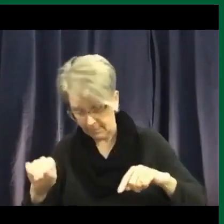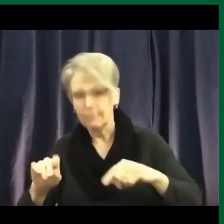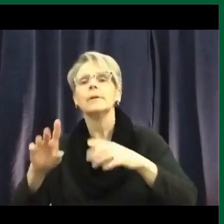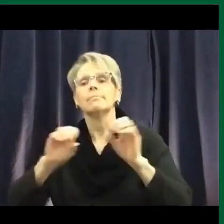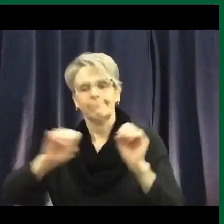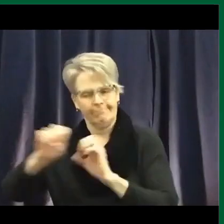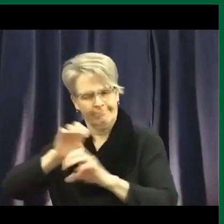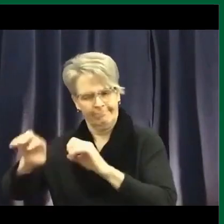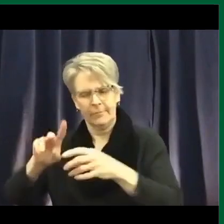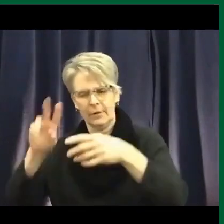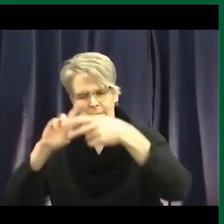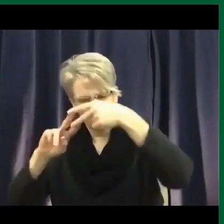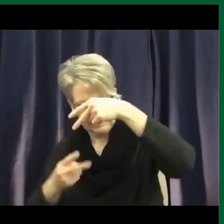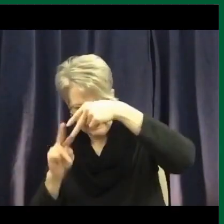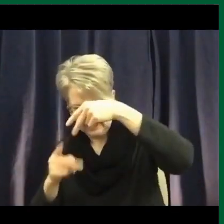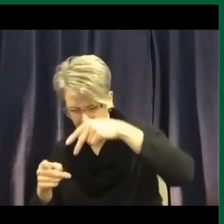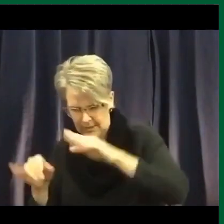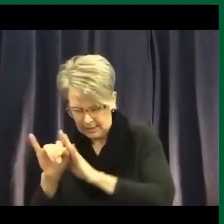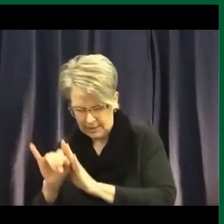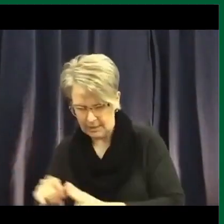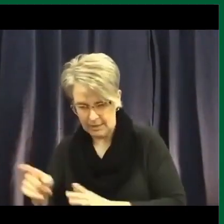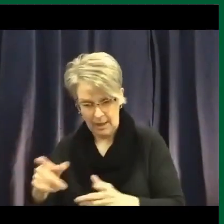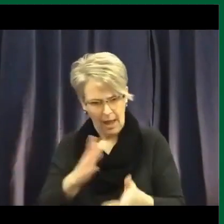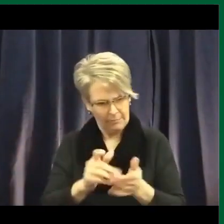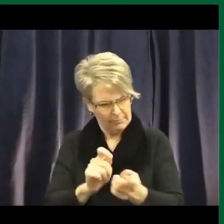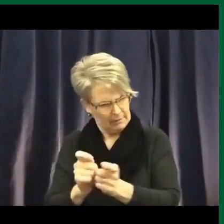this will increase our identification of variants of concern